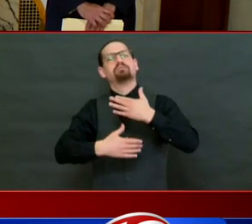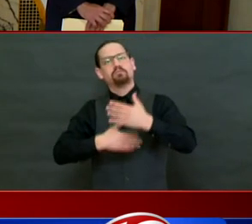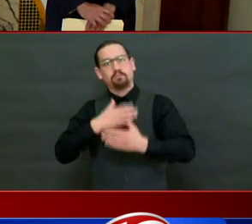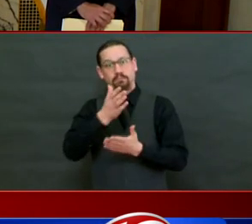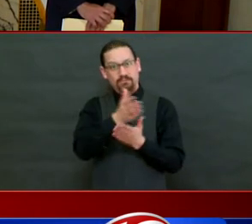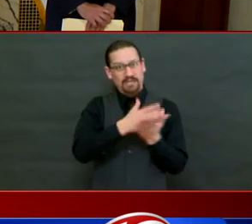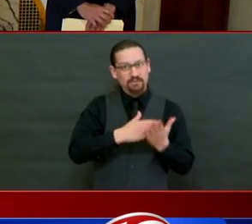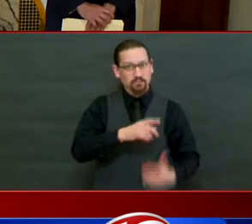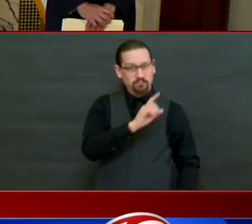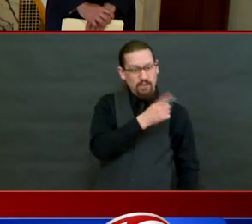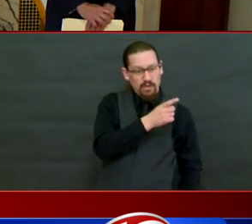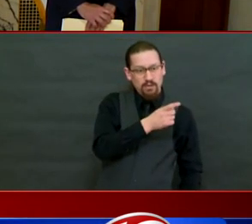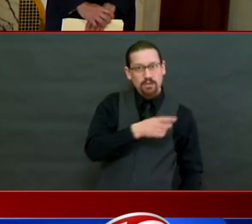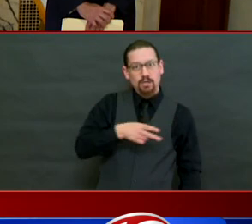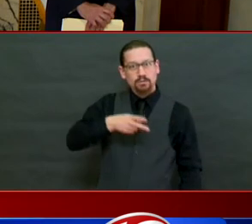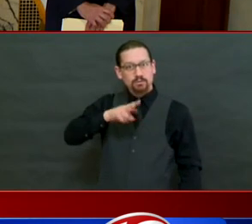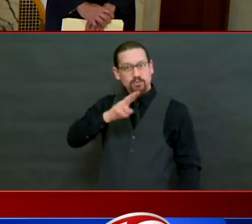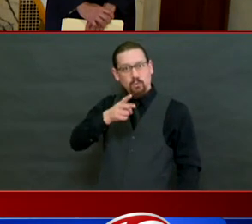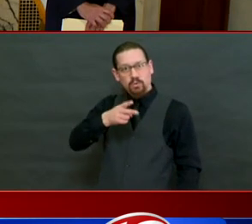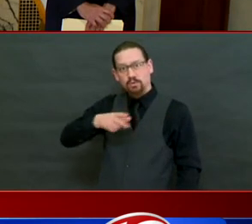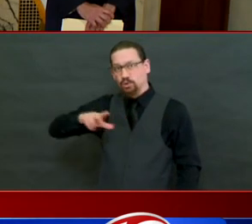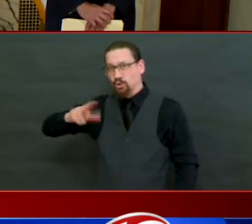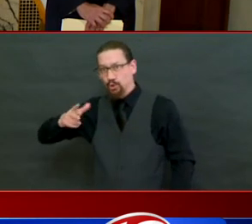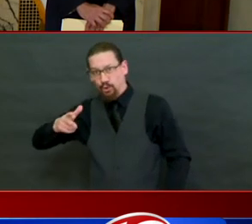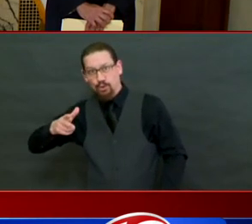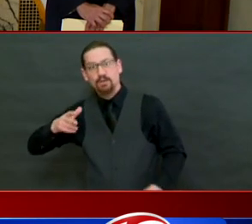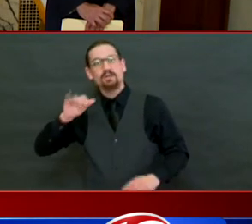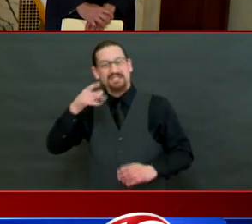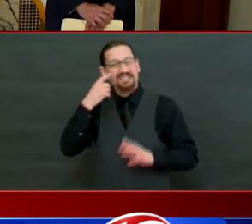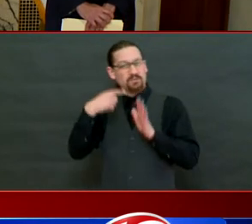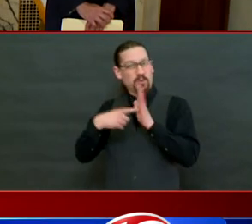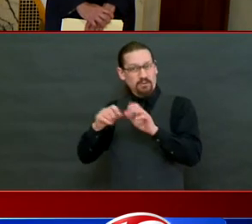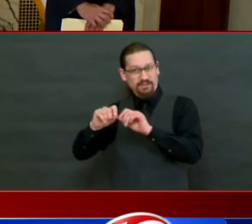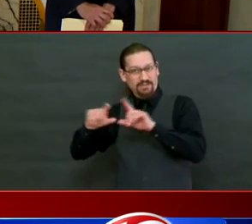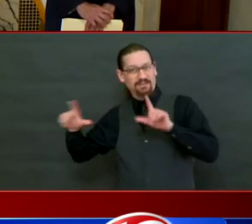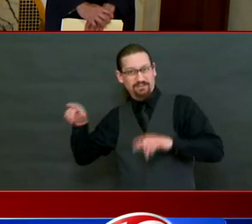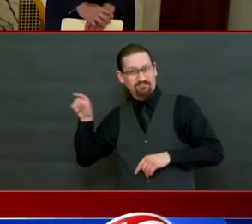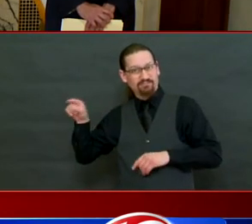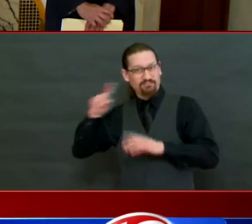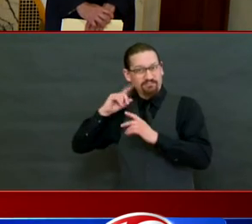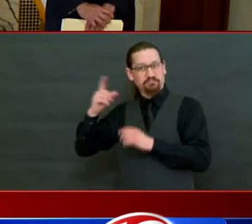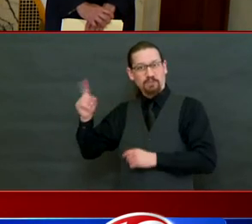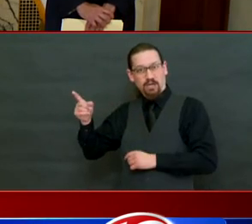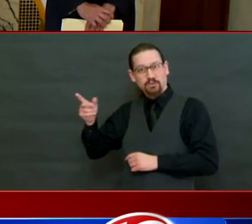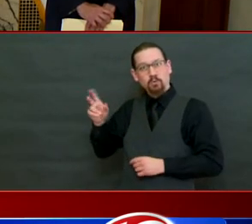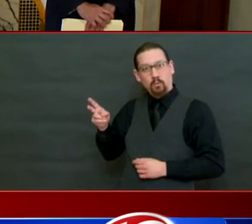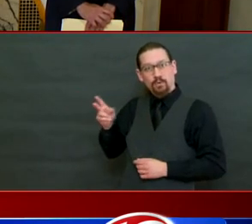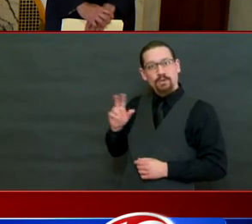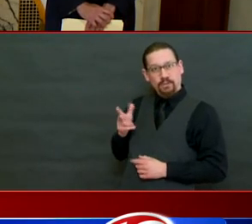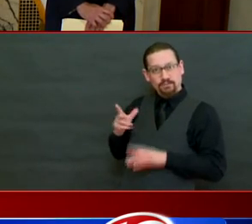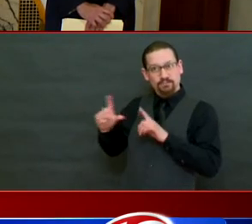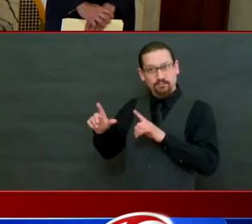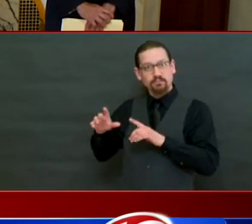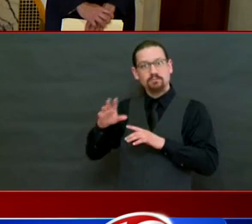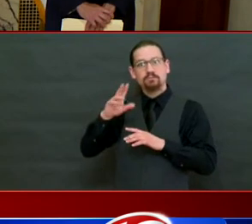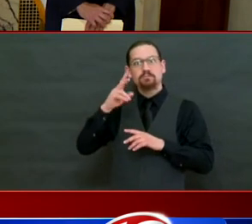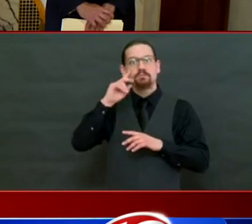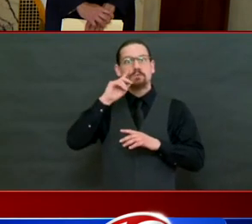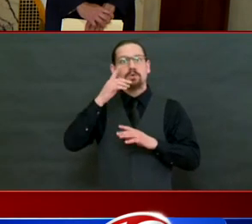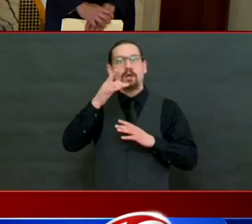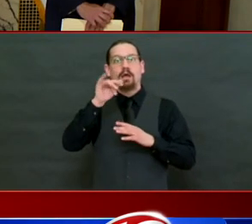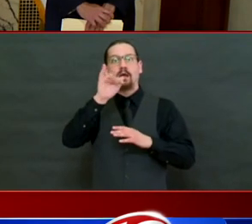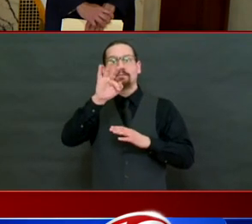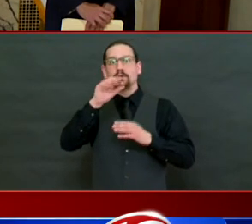all of the phases that you've just seen, 1 through 3, if there's another spike, we're going to have to pull